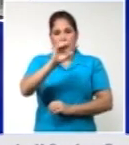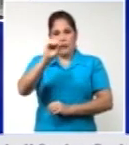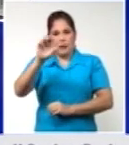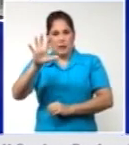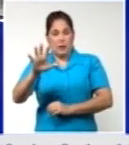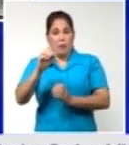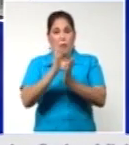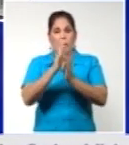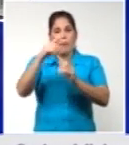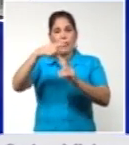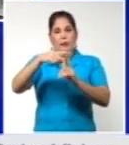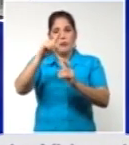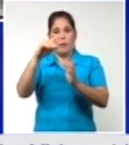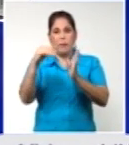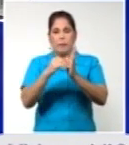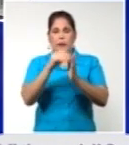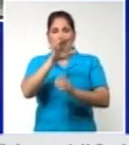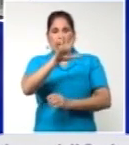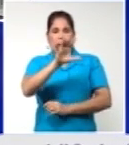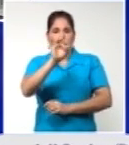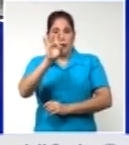1,315, Camagüey